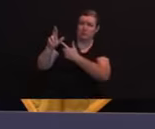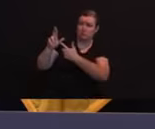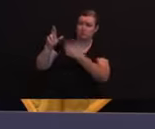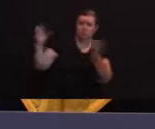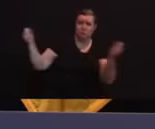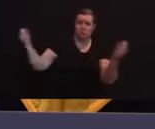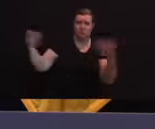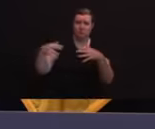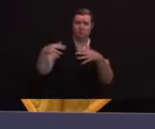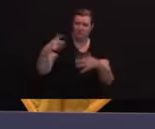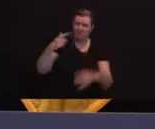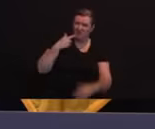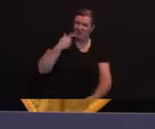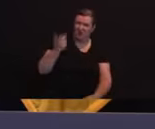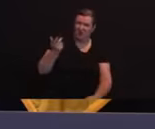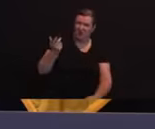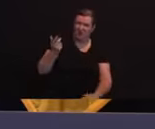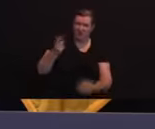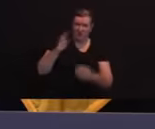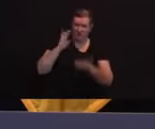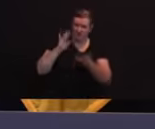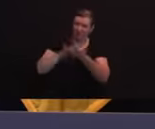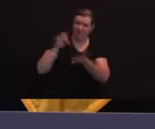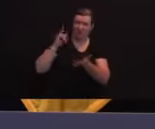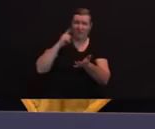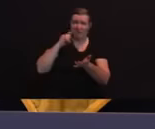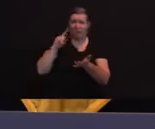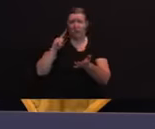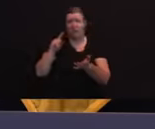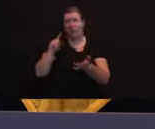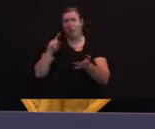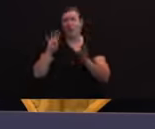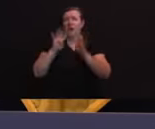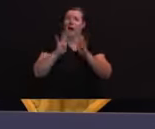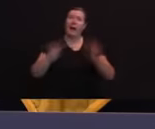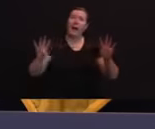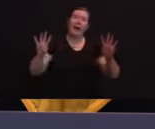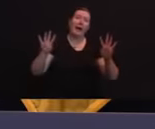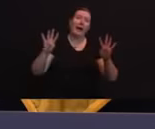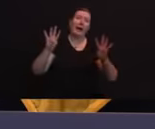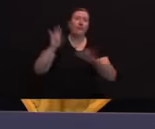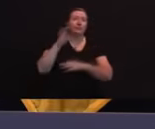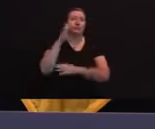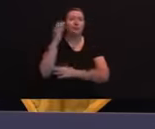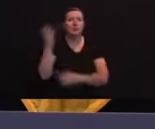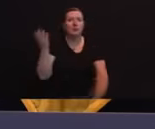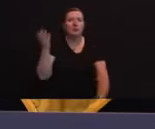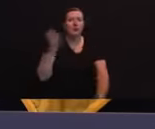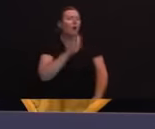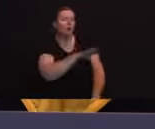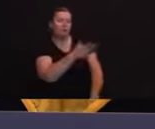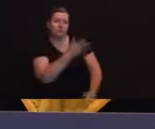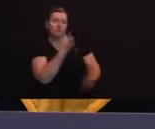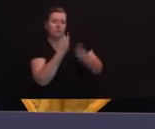Hanukkah, Christmas, and New Year's? One more? You had said that